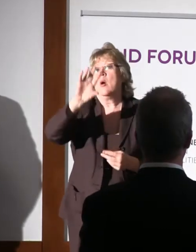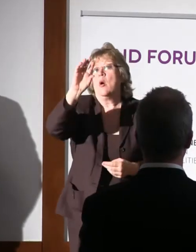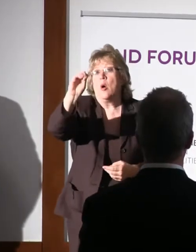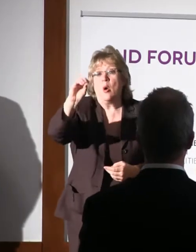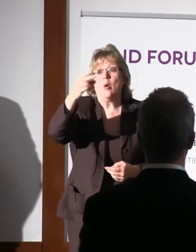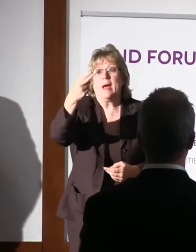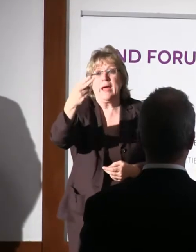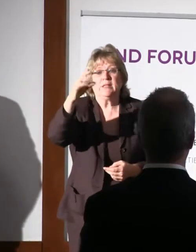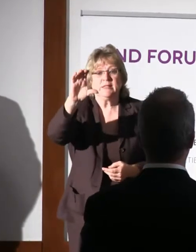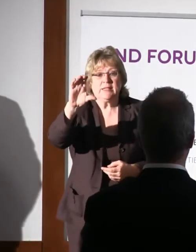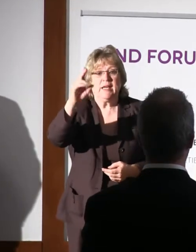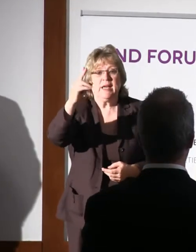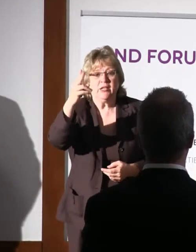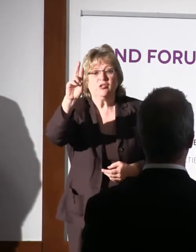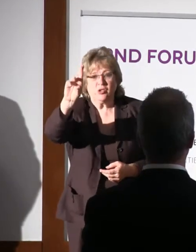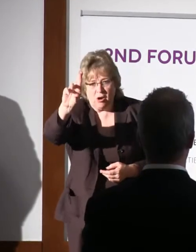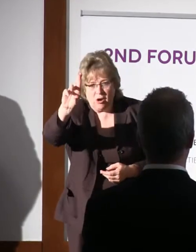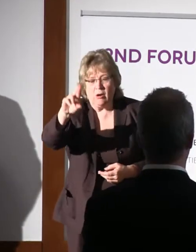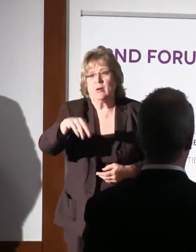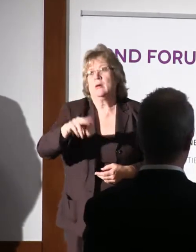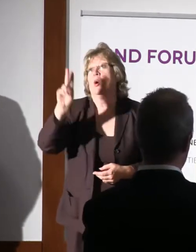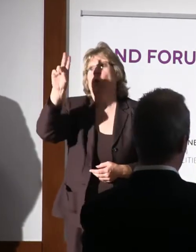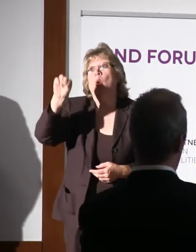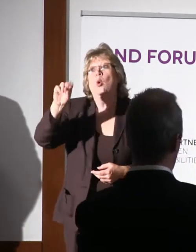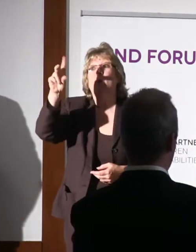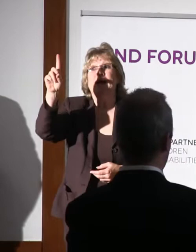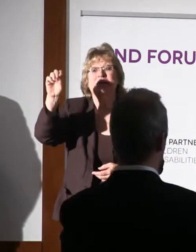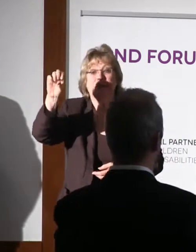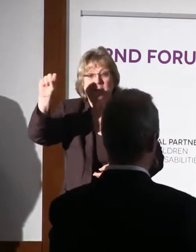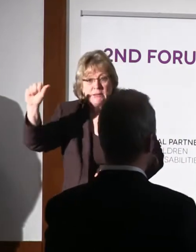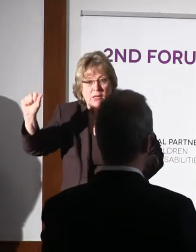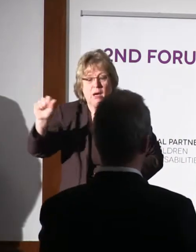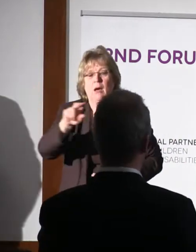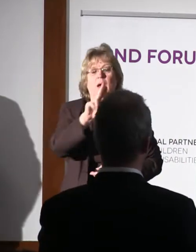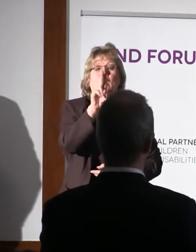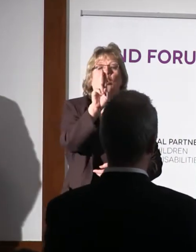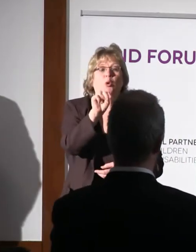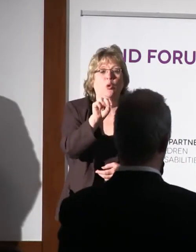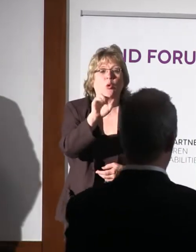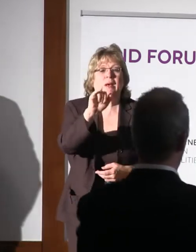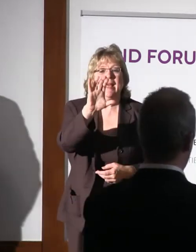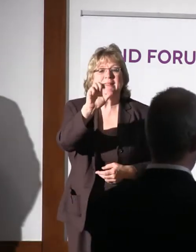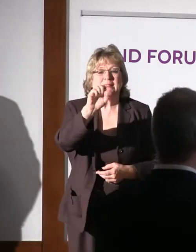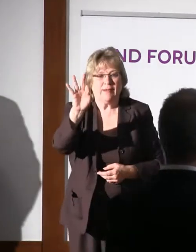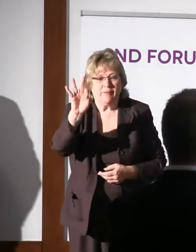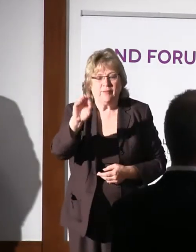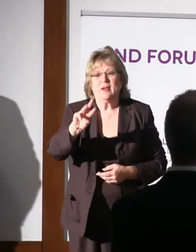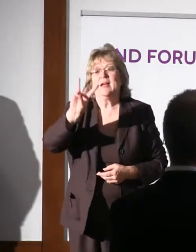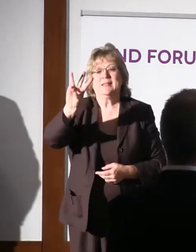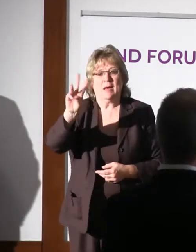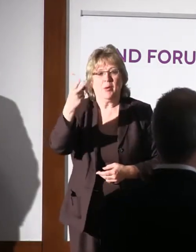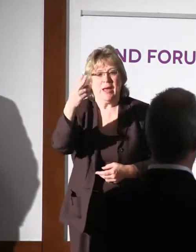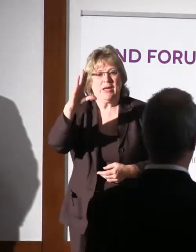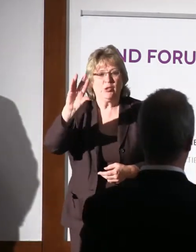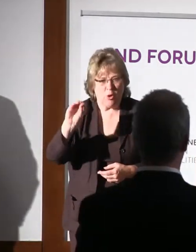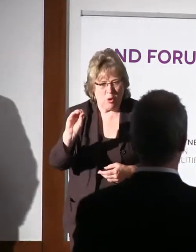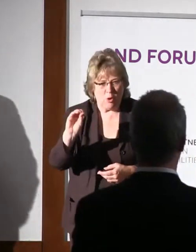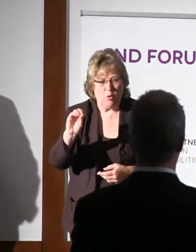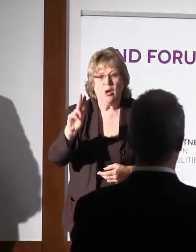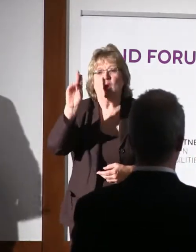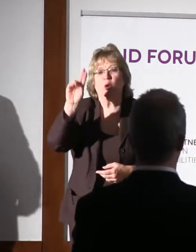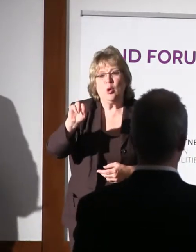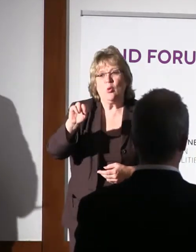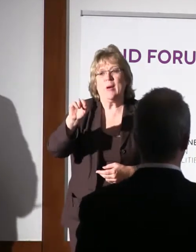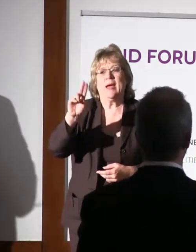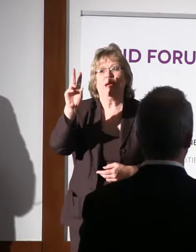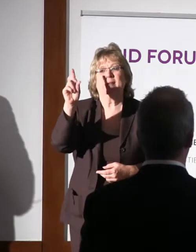OHCHR, UNDESA, UNDP, UNICEF, and WHO. I remember when civil society came to talk to me